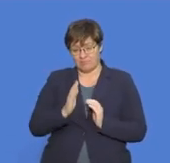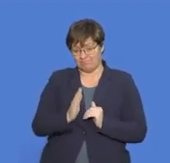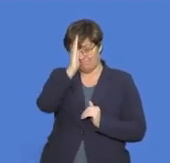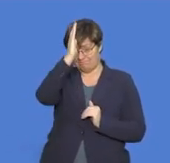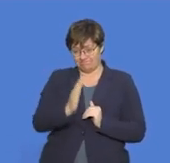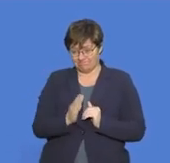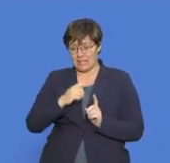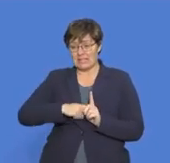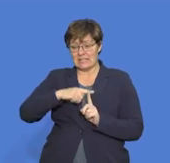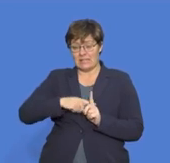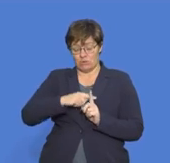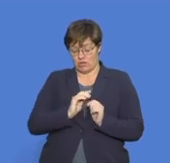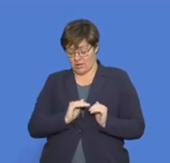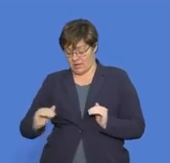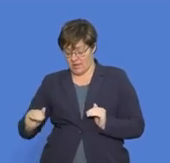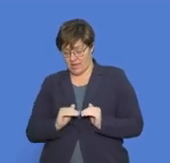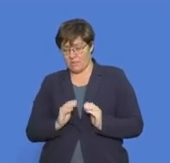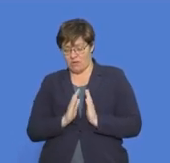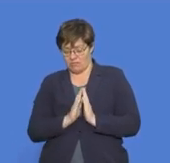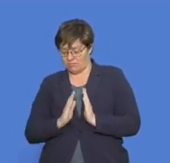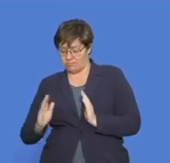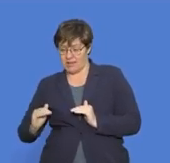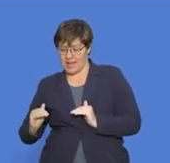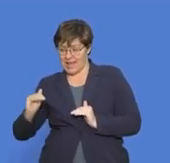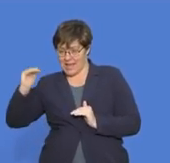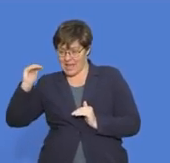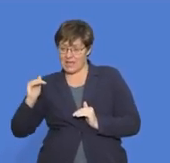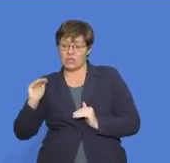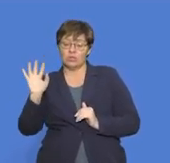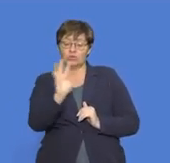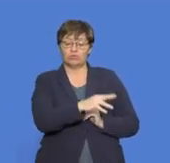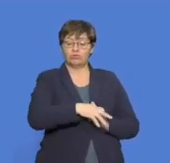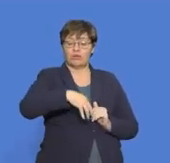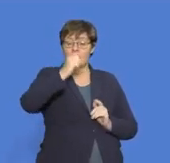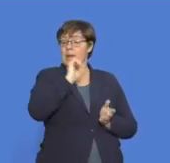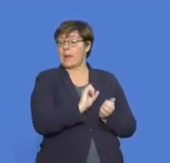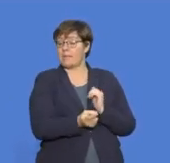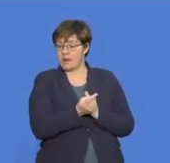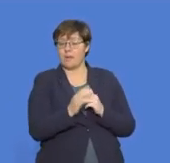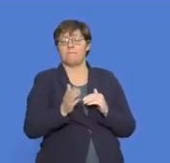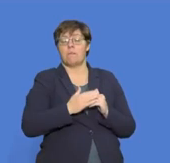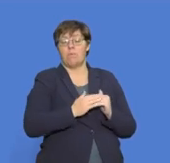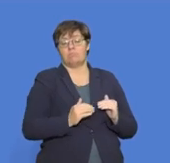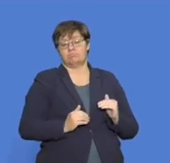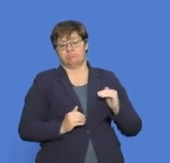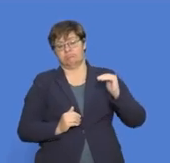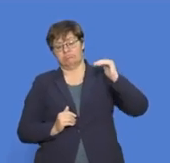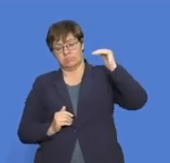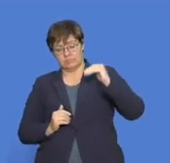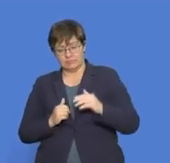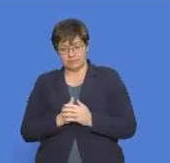there's your temperature getting greater, and what's happening to your rate of transpiration? It is increasing.